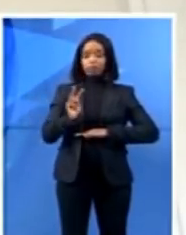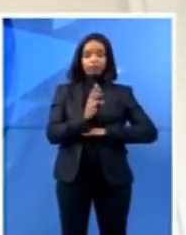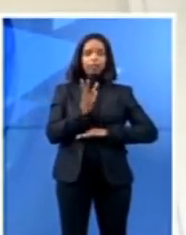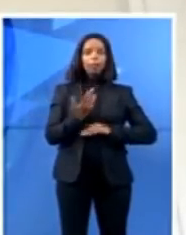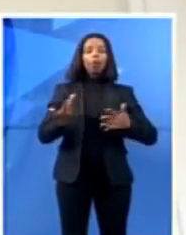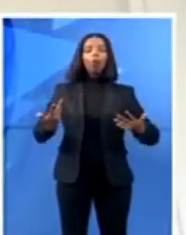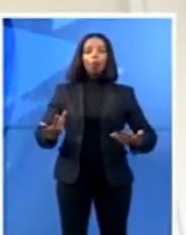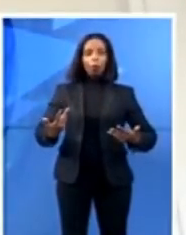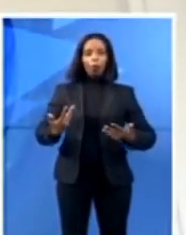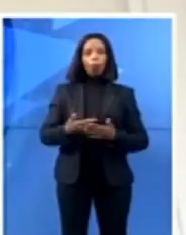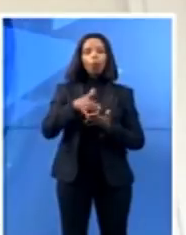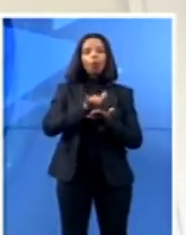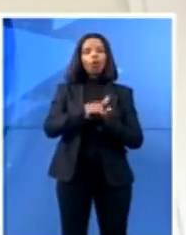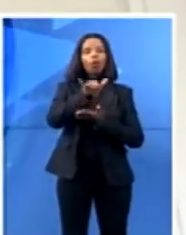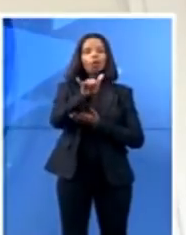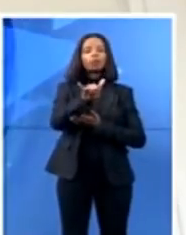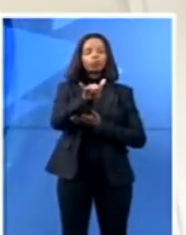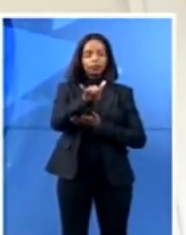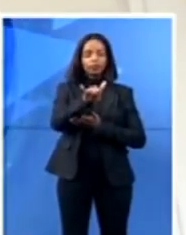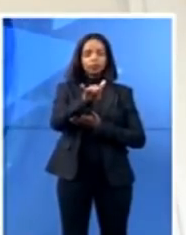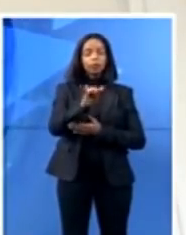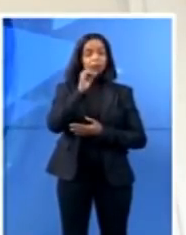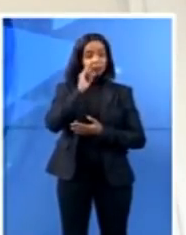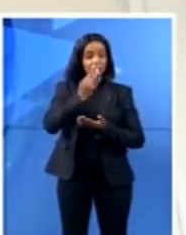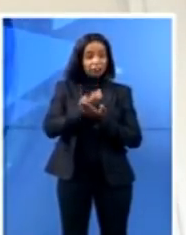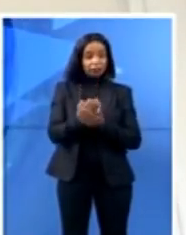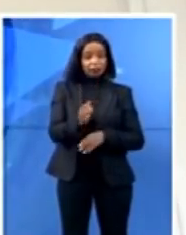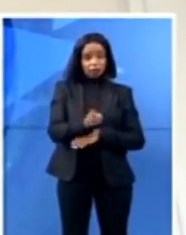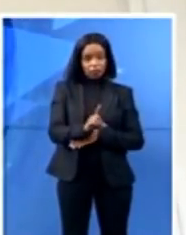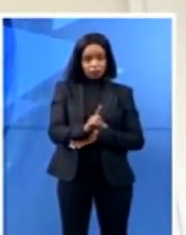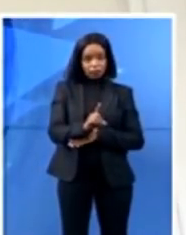The evidence really doesn't say whether this is really going to help, but I think there might